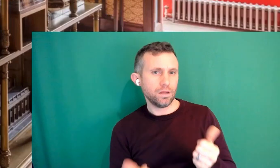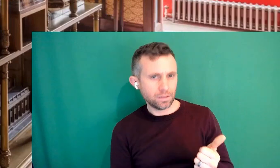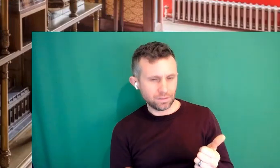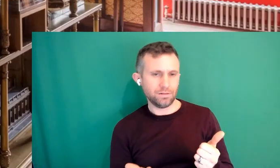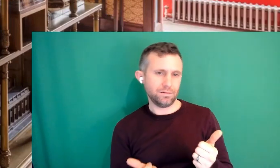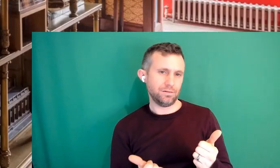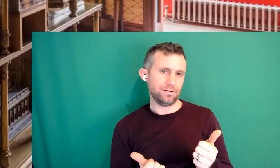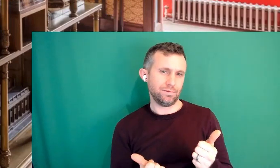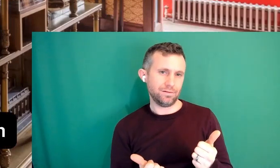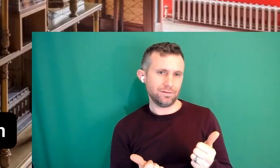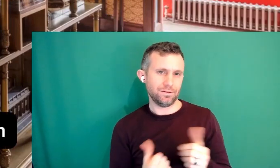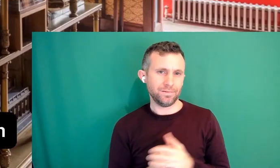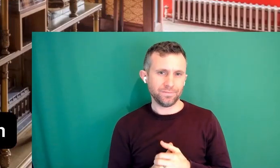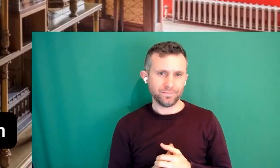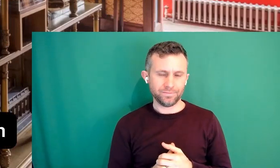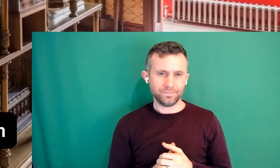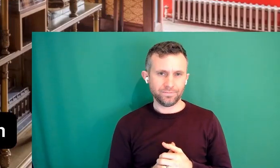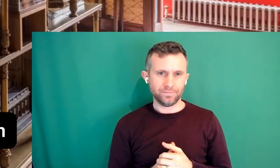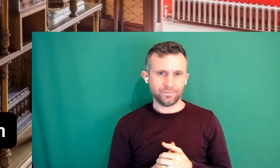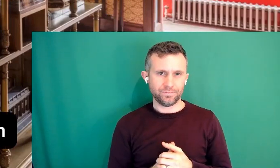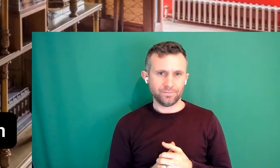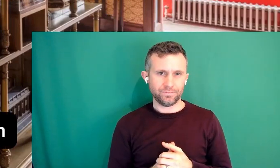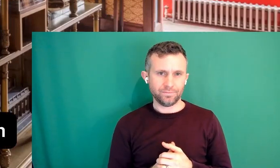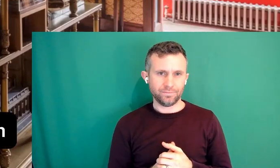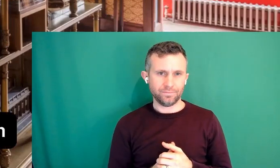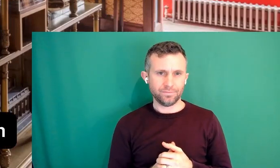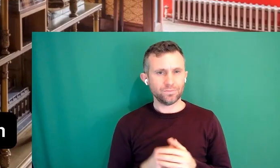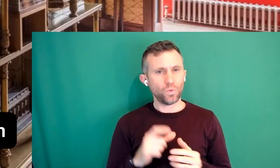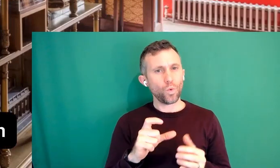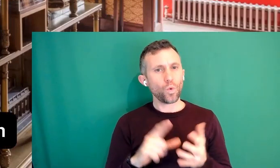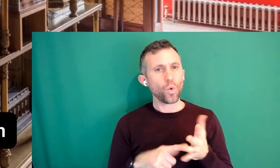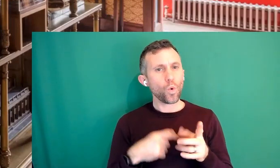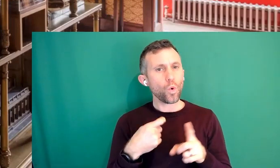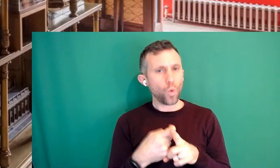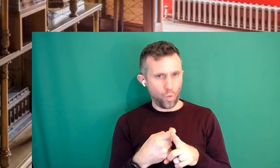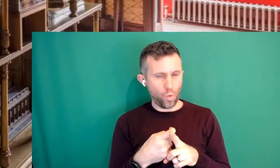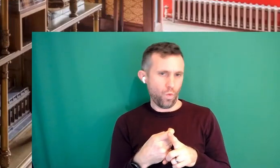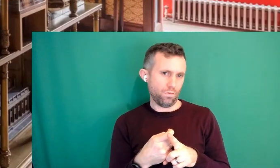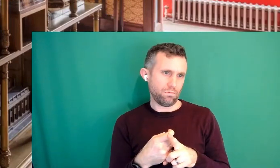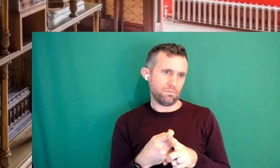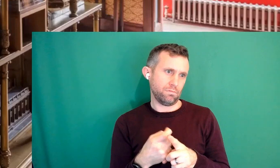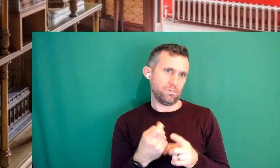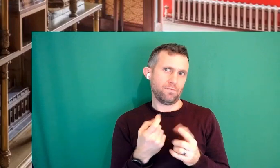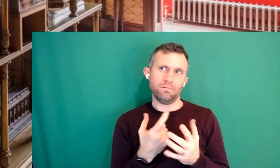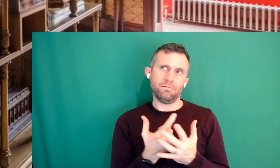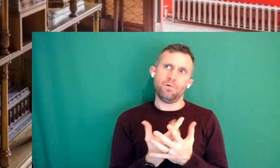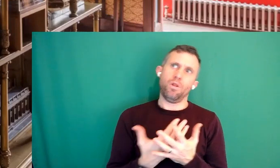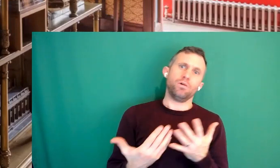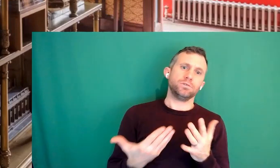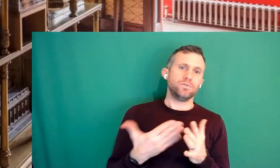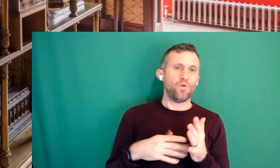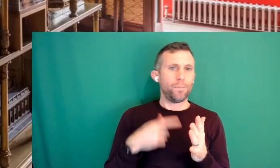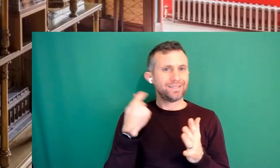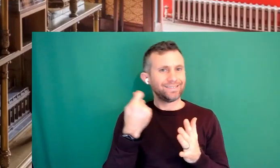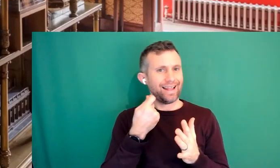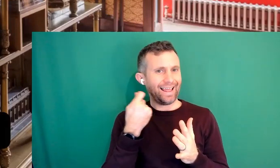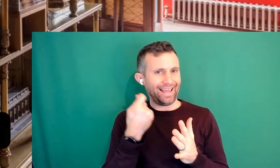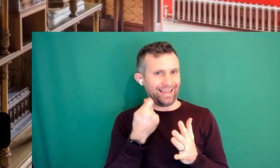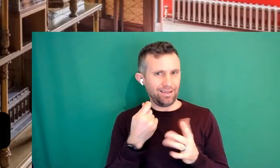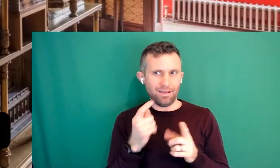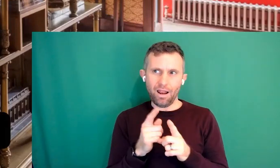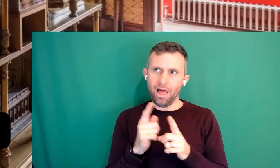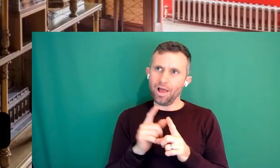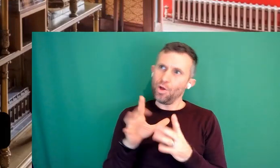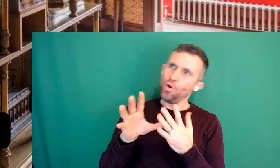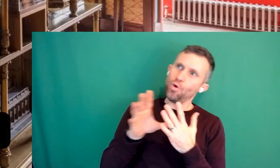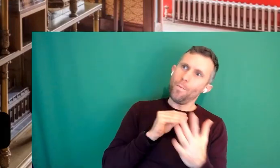Unfortunately, Soane requested that the curator of the museum live on site, and therefore these